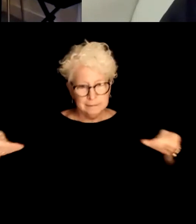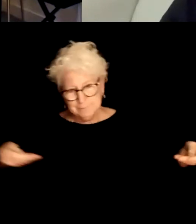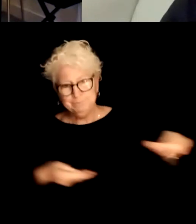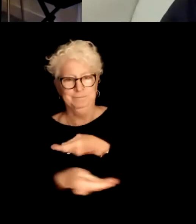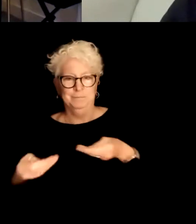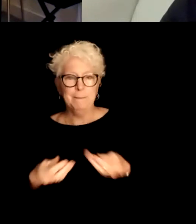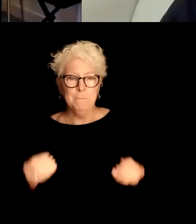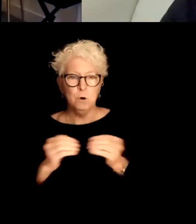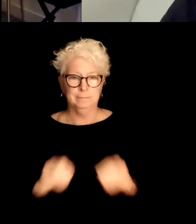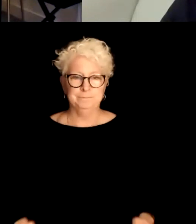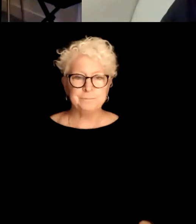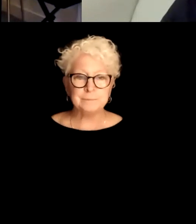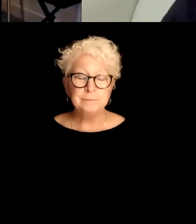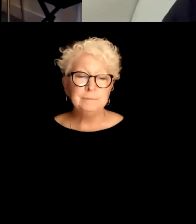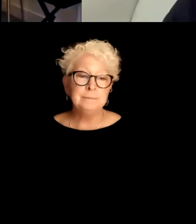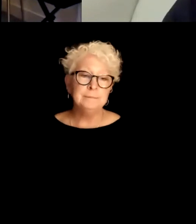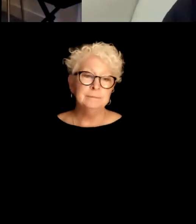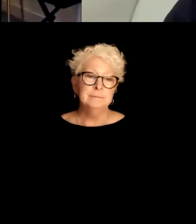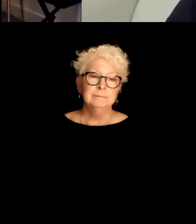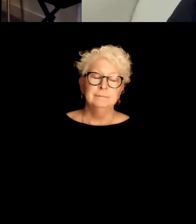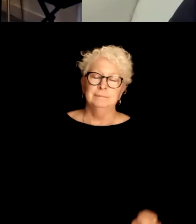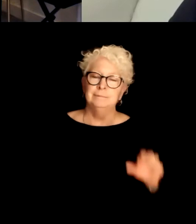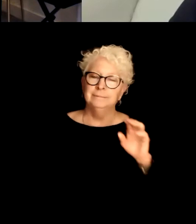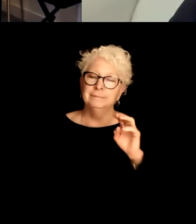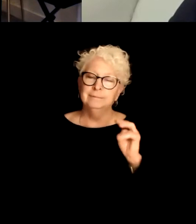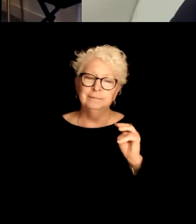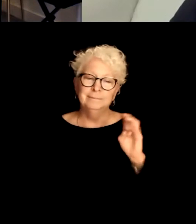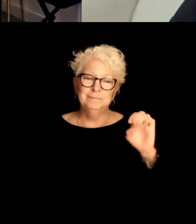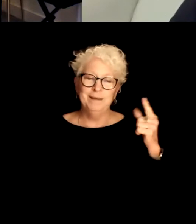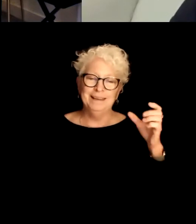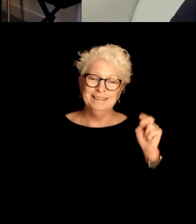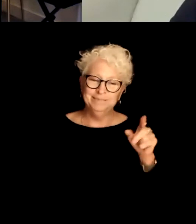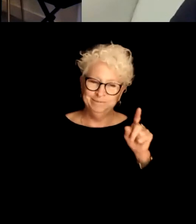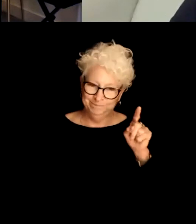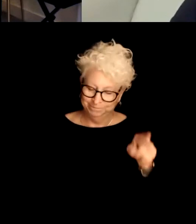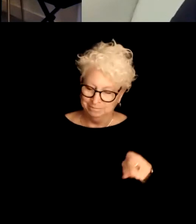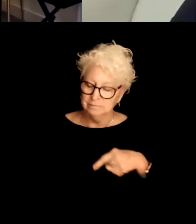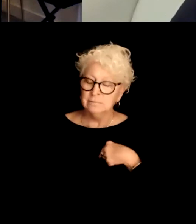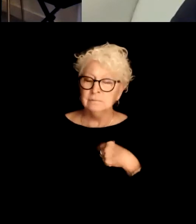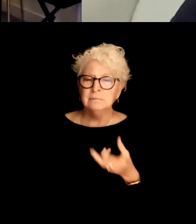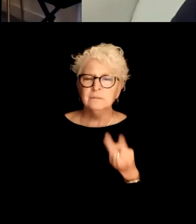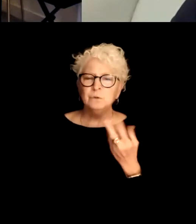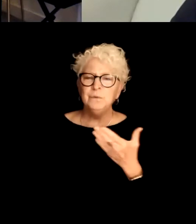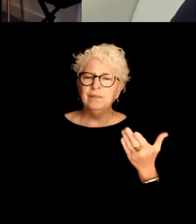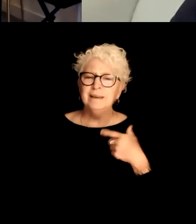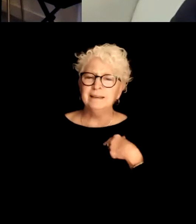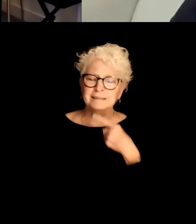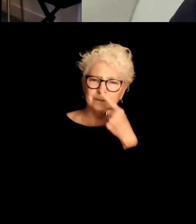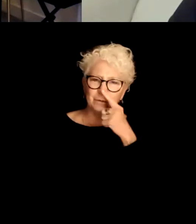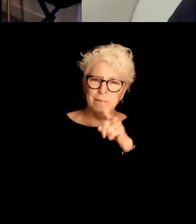A lot really comes out of this, but two things I thought maybe we could talk a little bit more